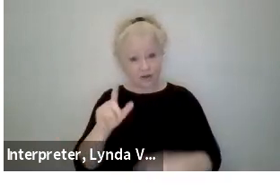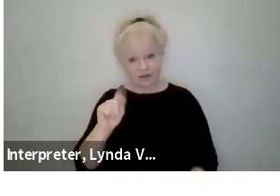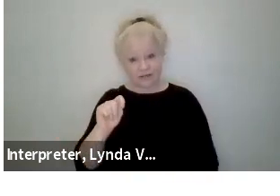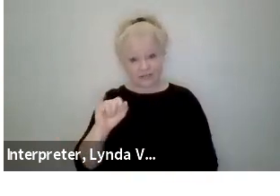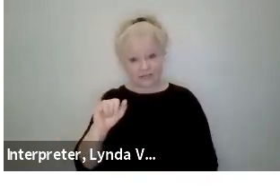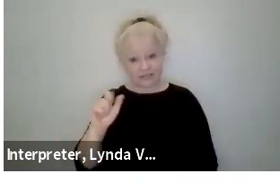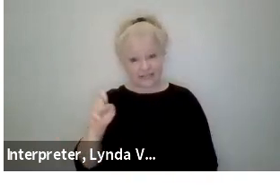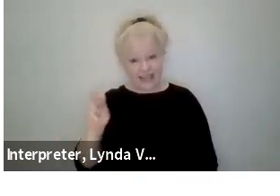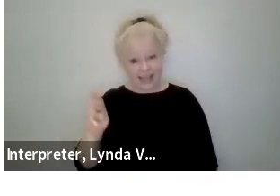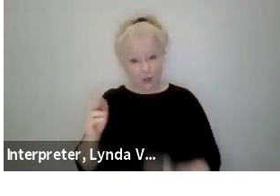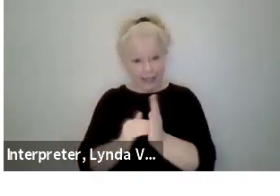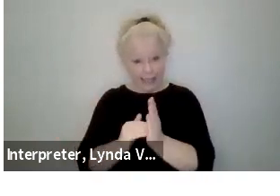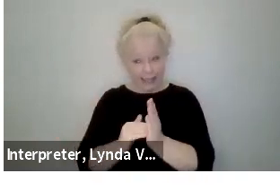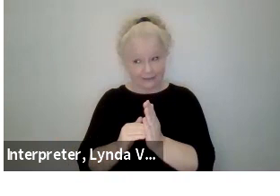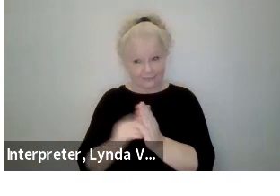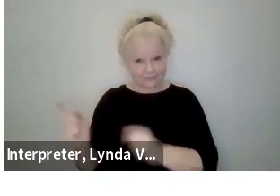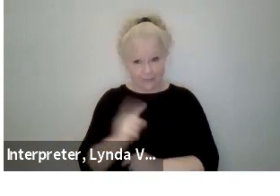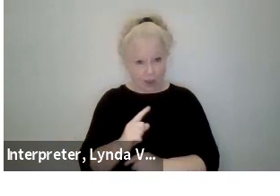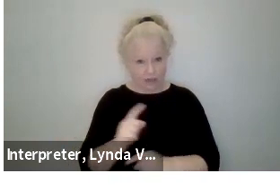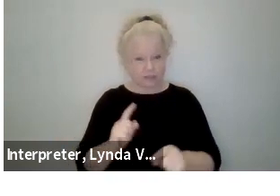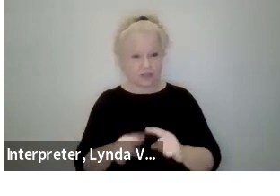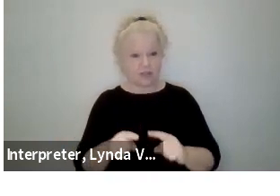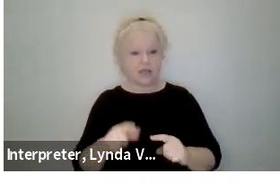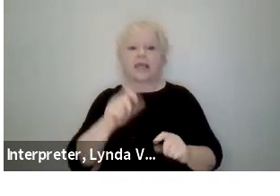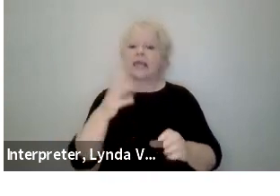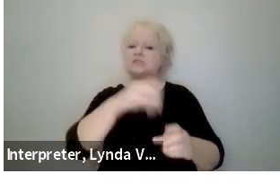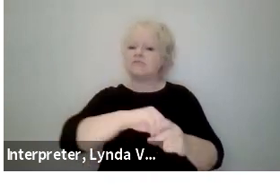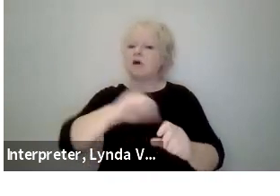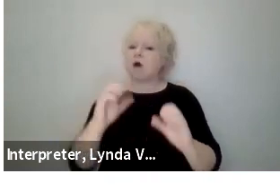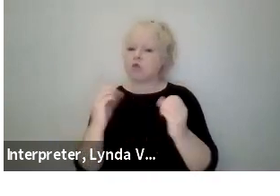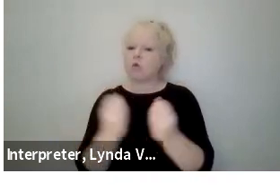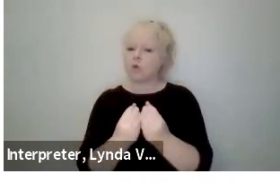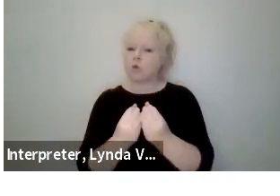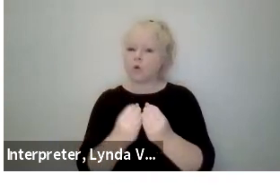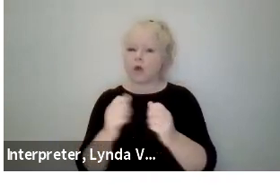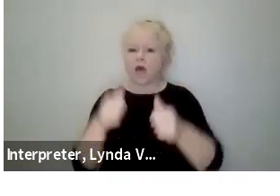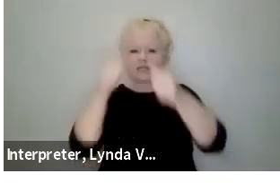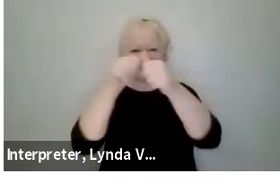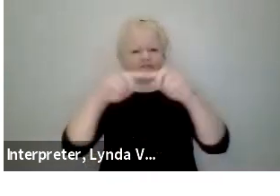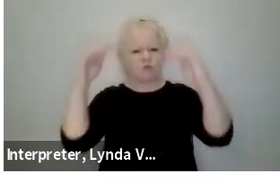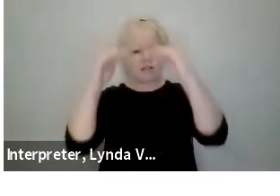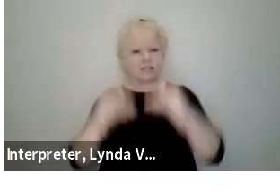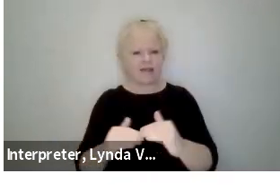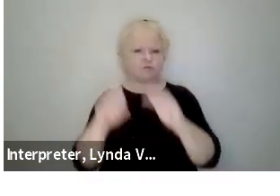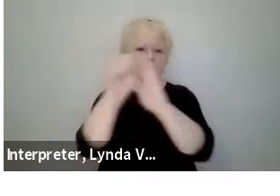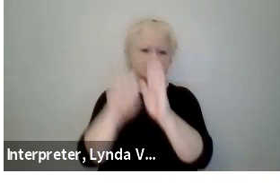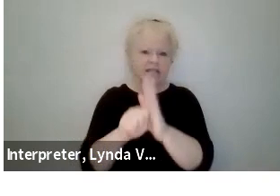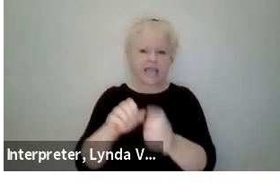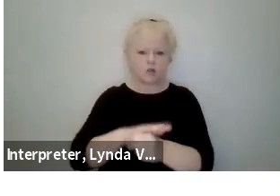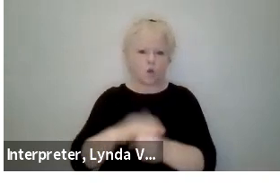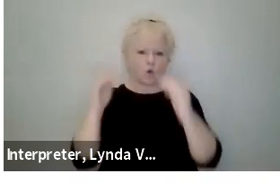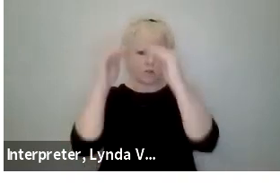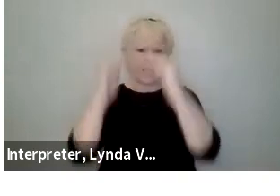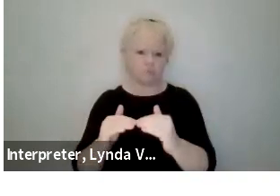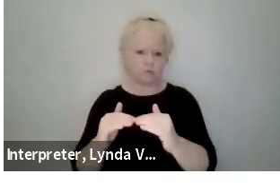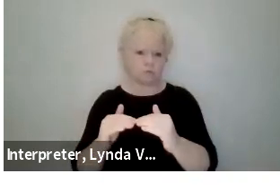He's actively involved with other organizations at both the state and local level, and he's going to come on and talk a little bit